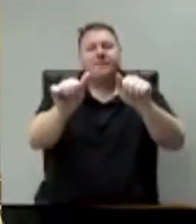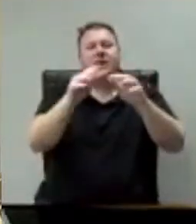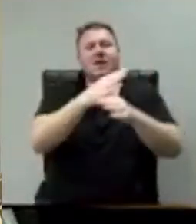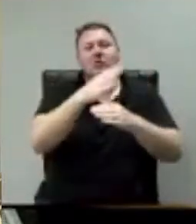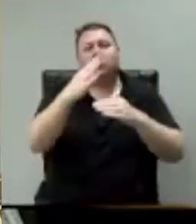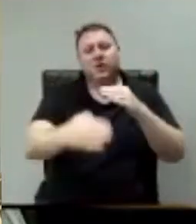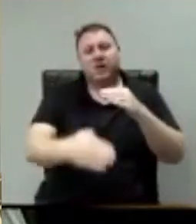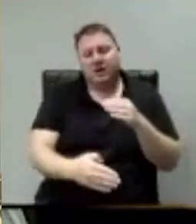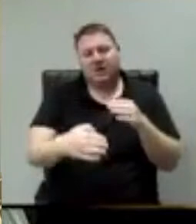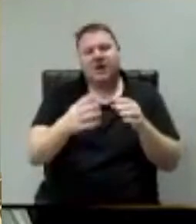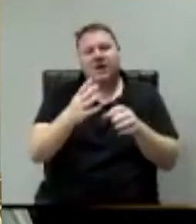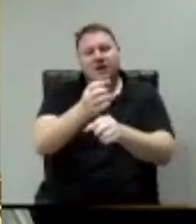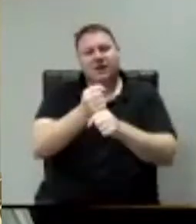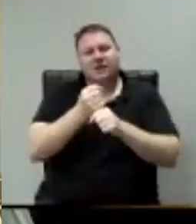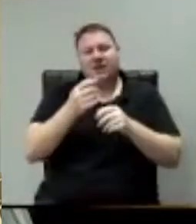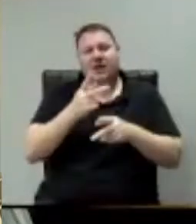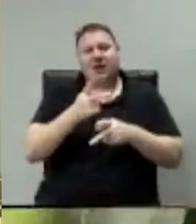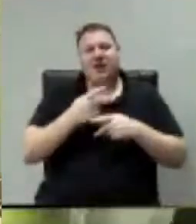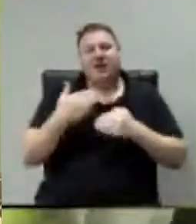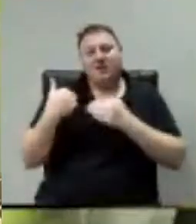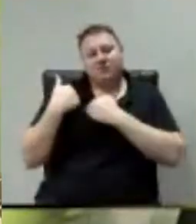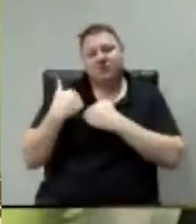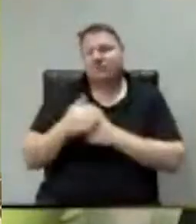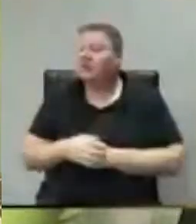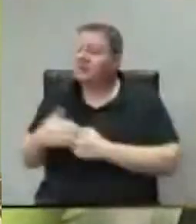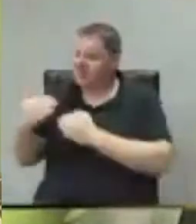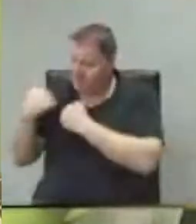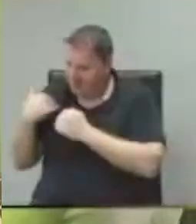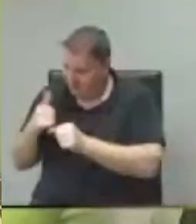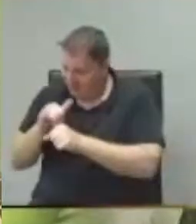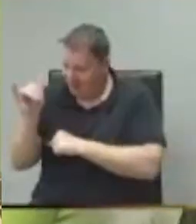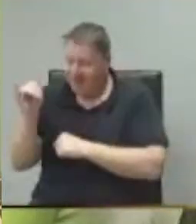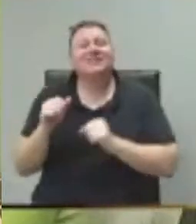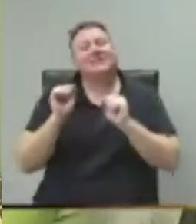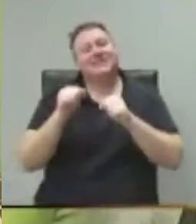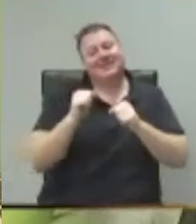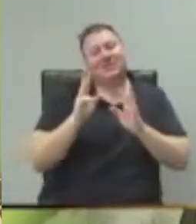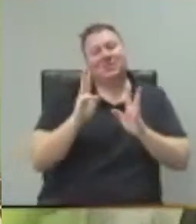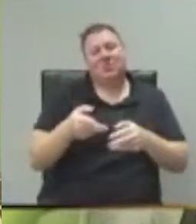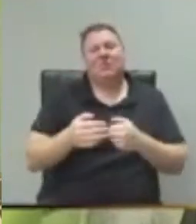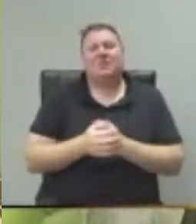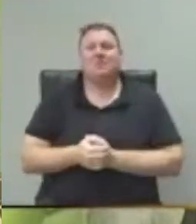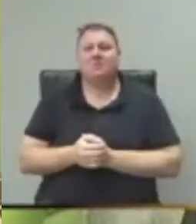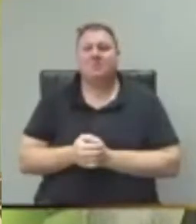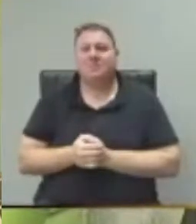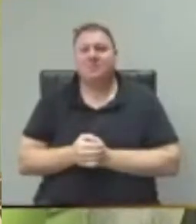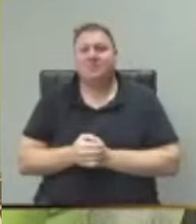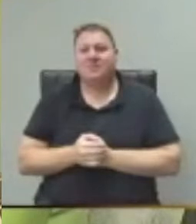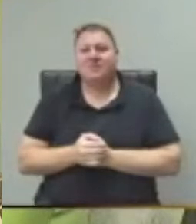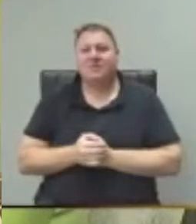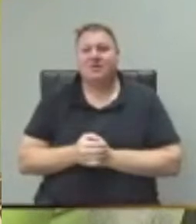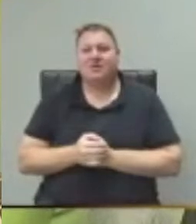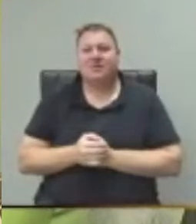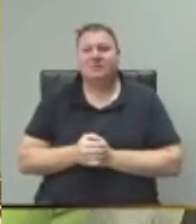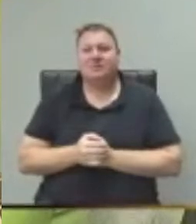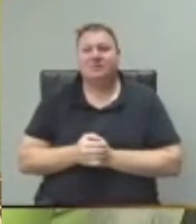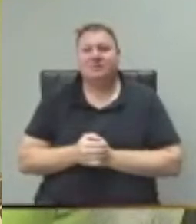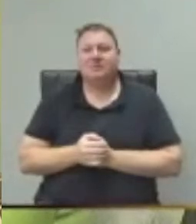care. Thank you. Thank you. Fly safe, ne? Yes, I will. Yeah.